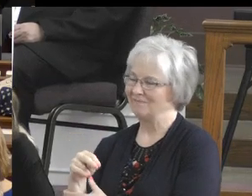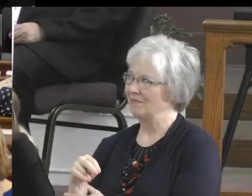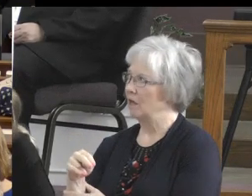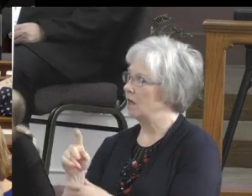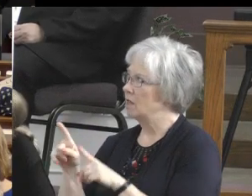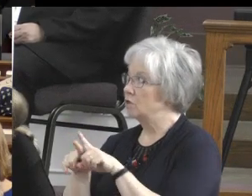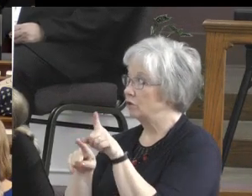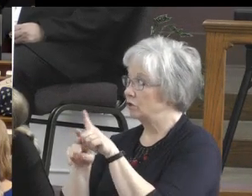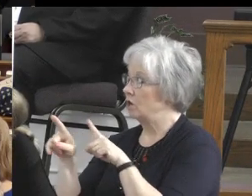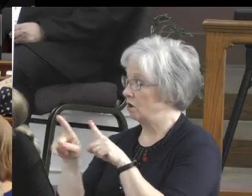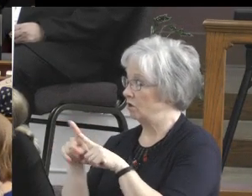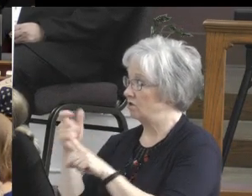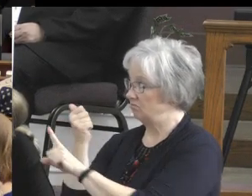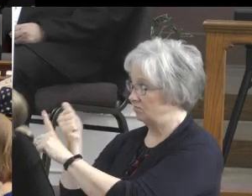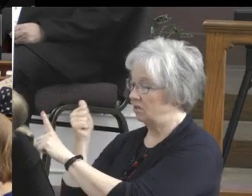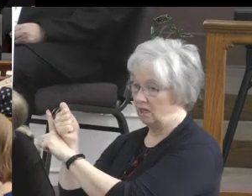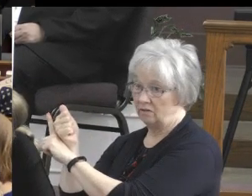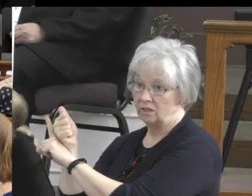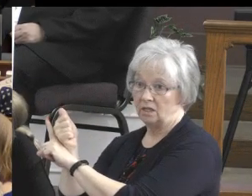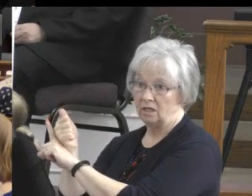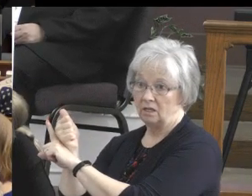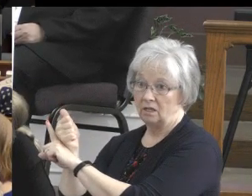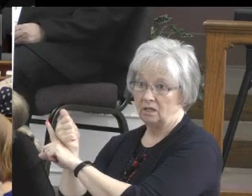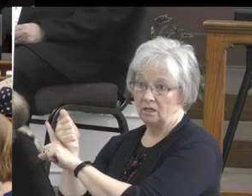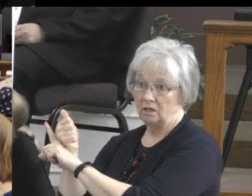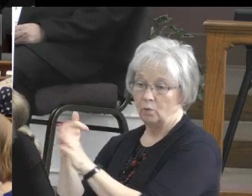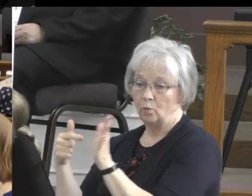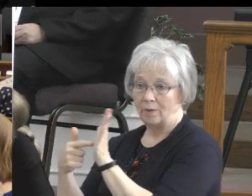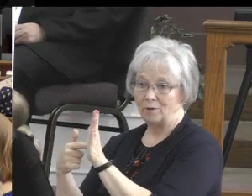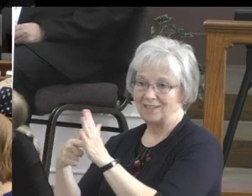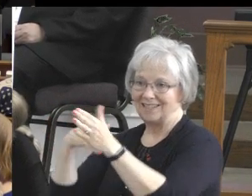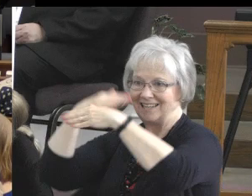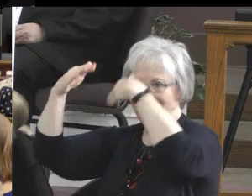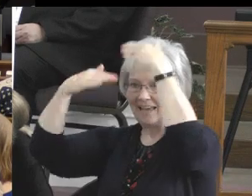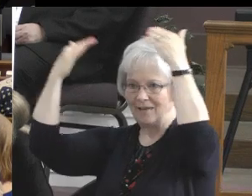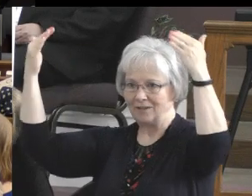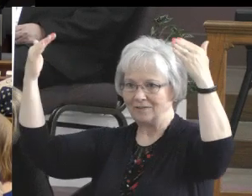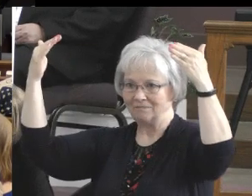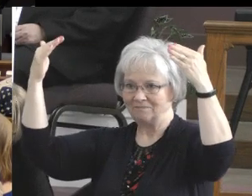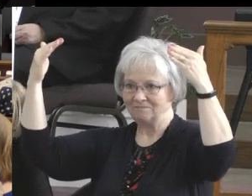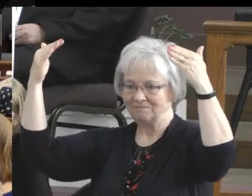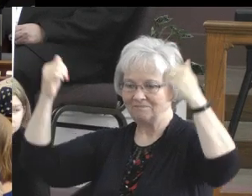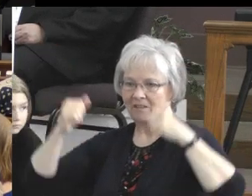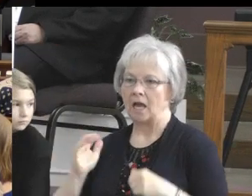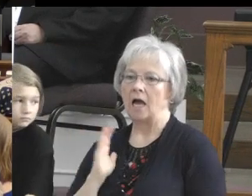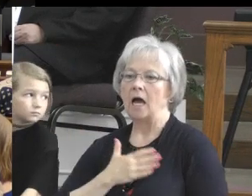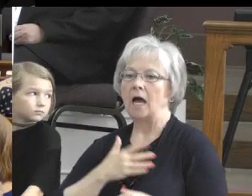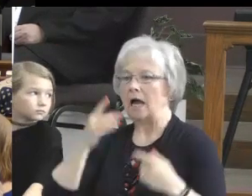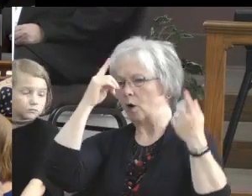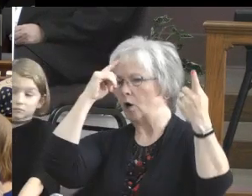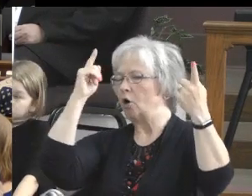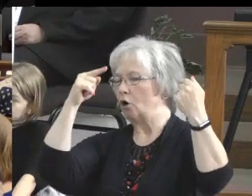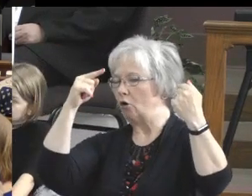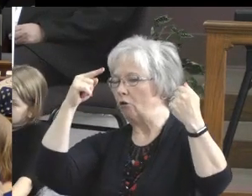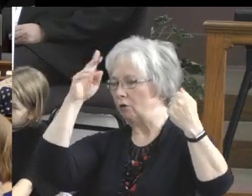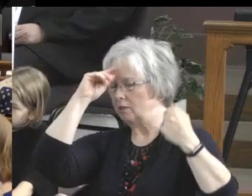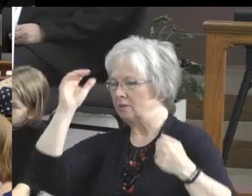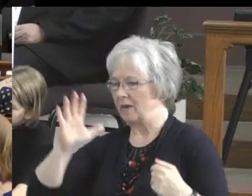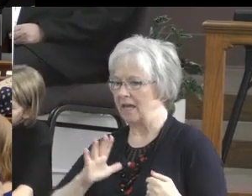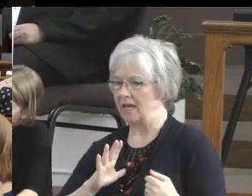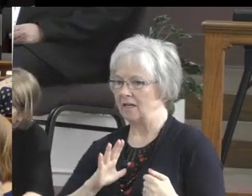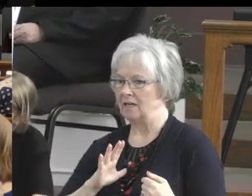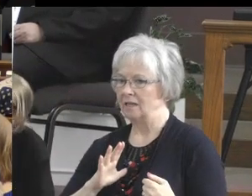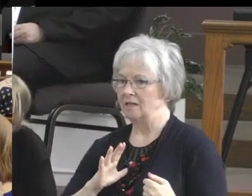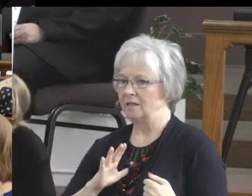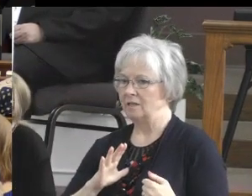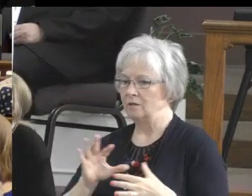themselves were to represent heaven, because it's often our goal as mankind to